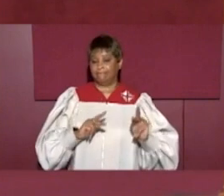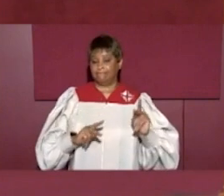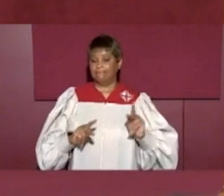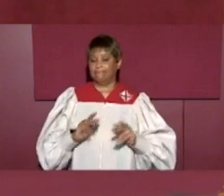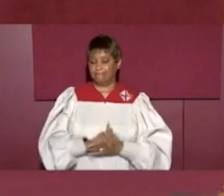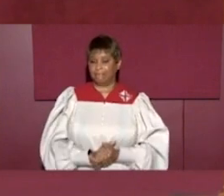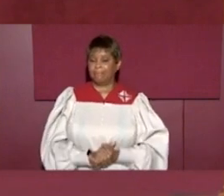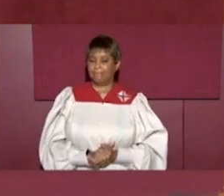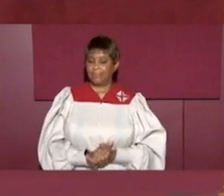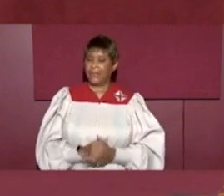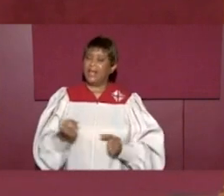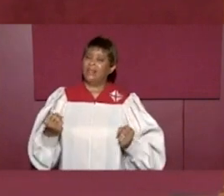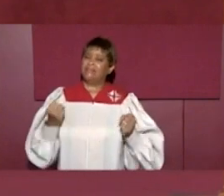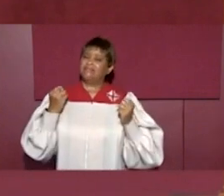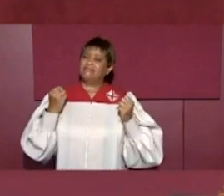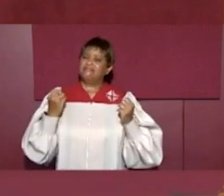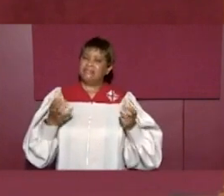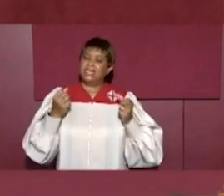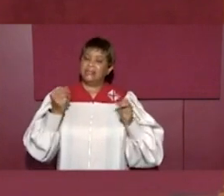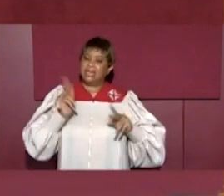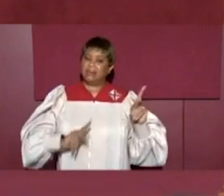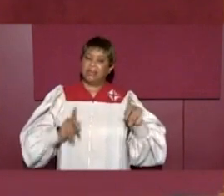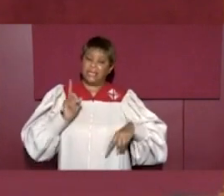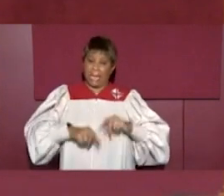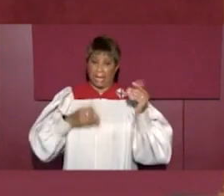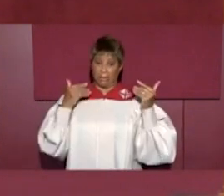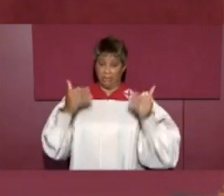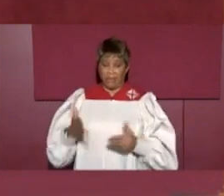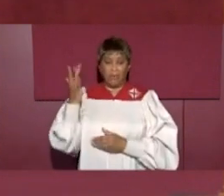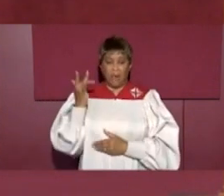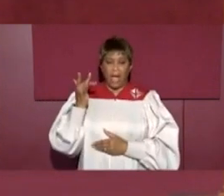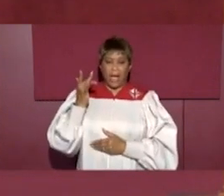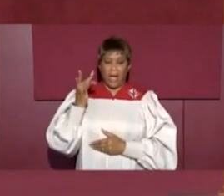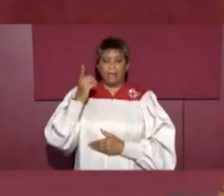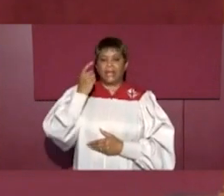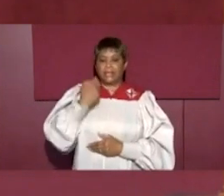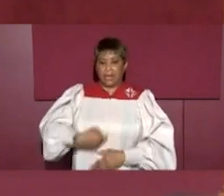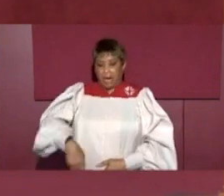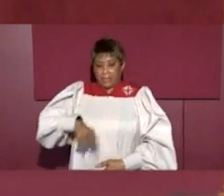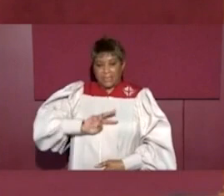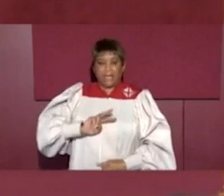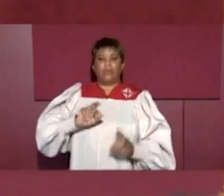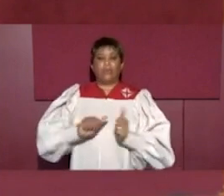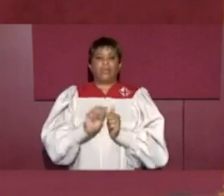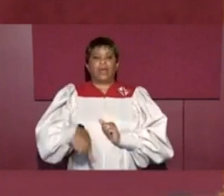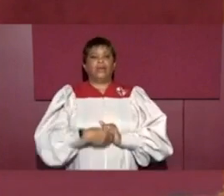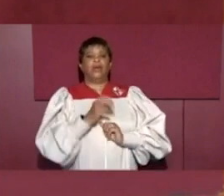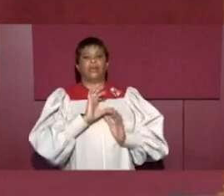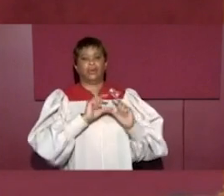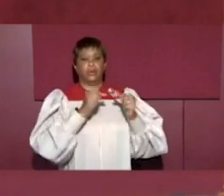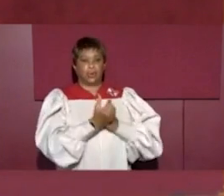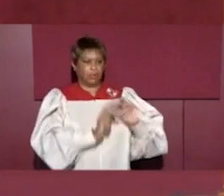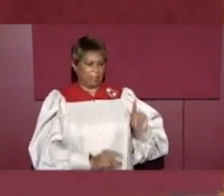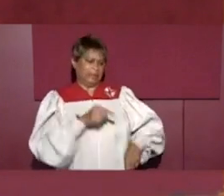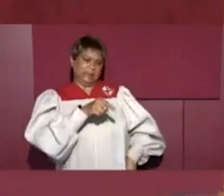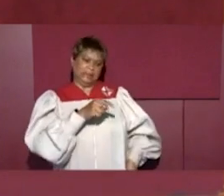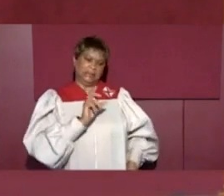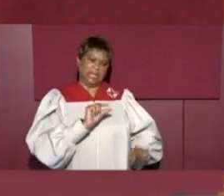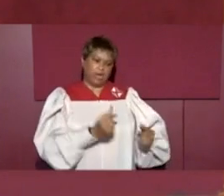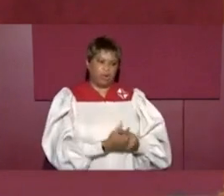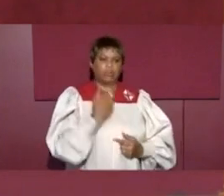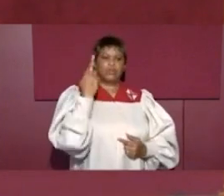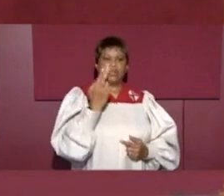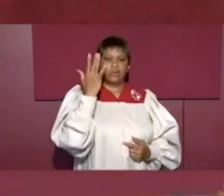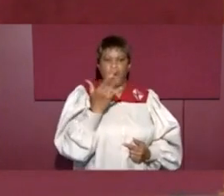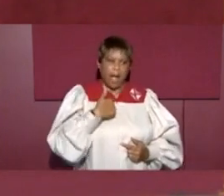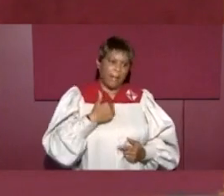You know, there are many people who cannot move forward because they are upset with another group of people. And they feel that group is the reason